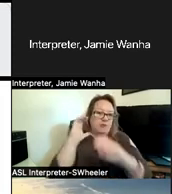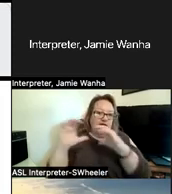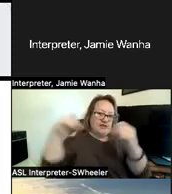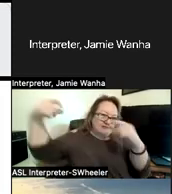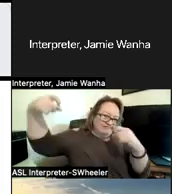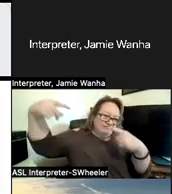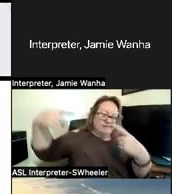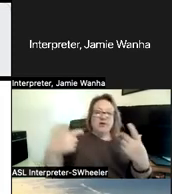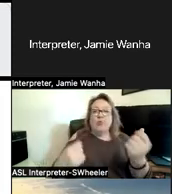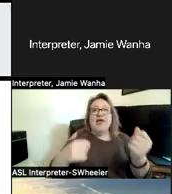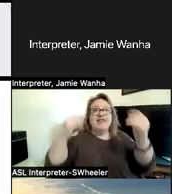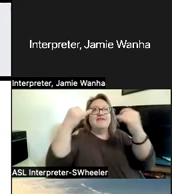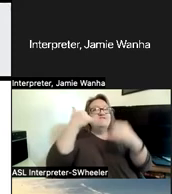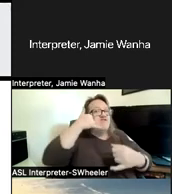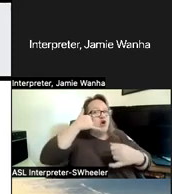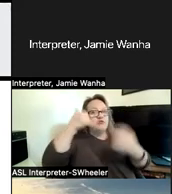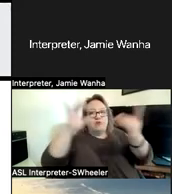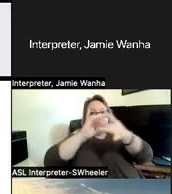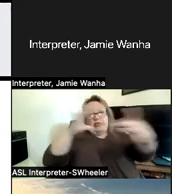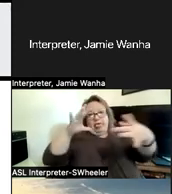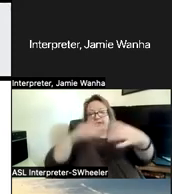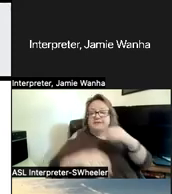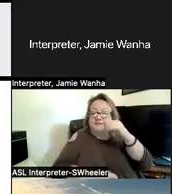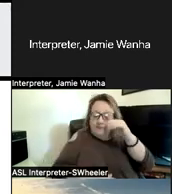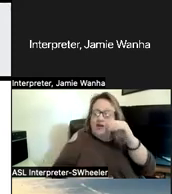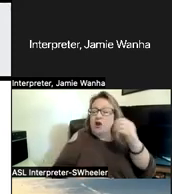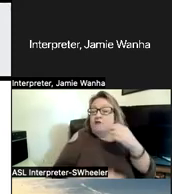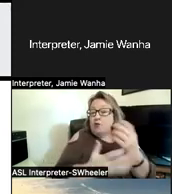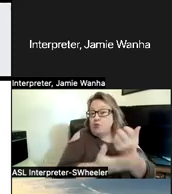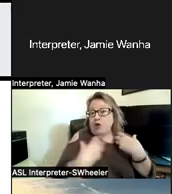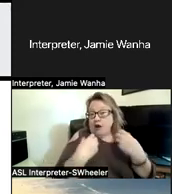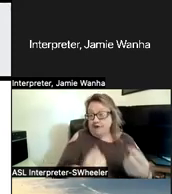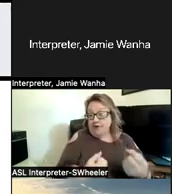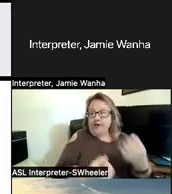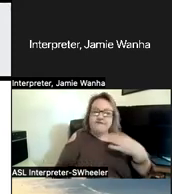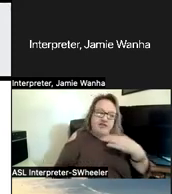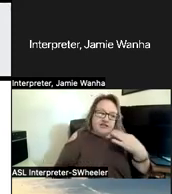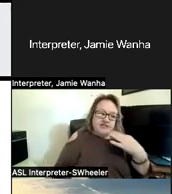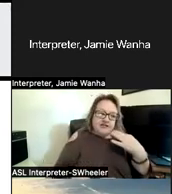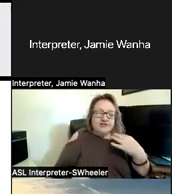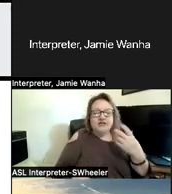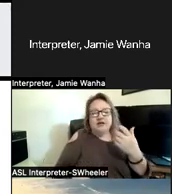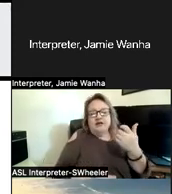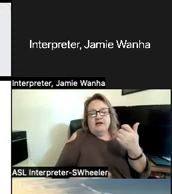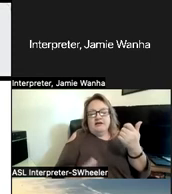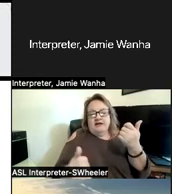traditional means of communication are down. For recovery, we've got volunteers that typically partner with the county on debris